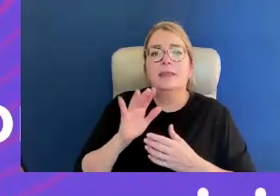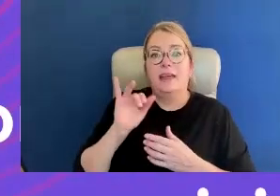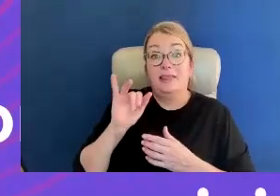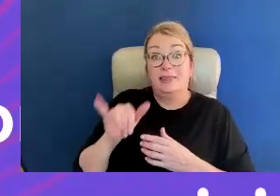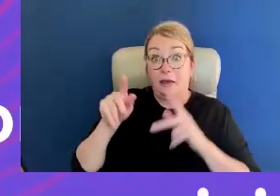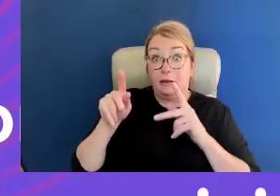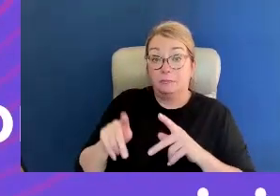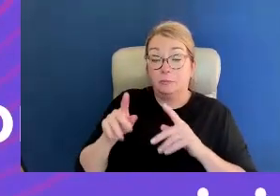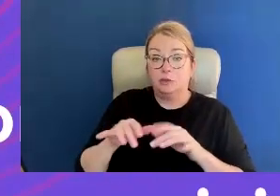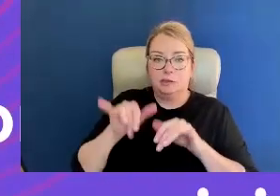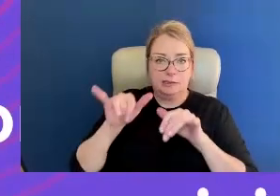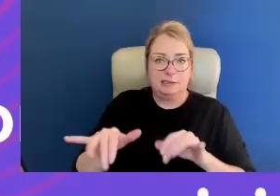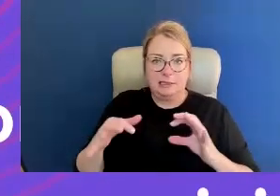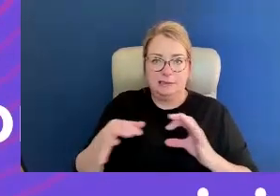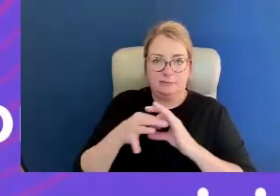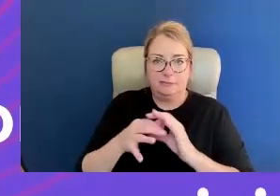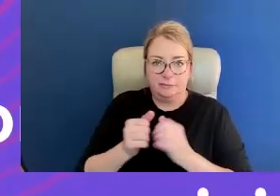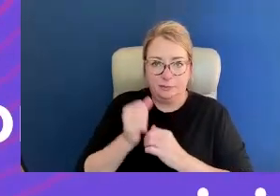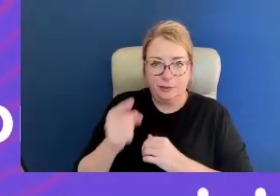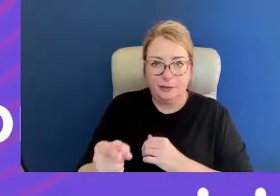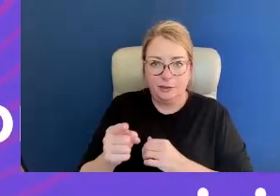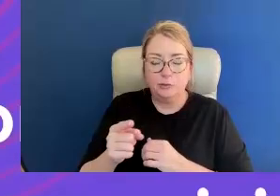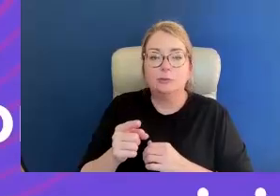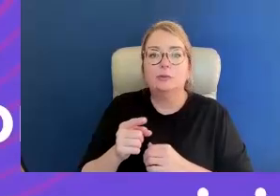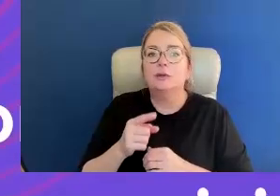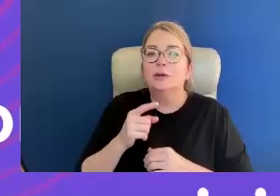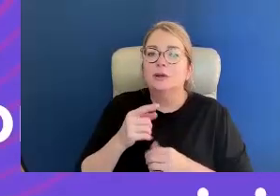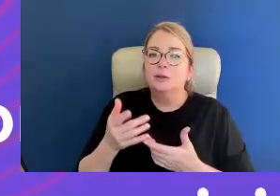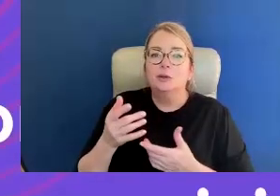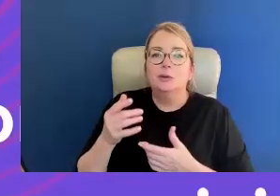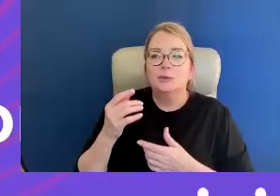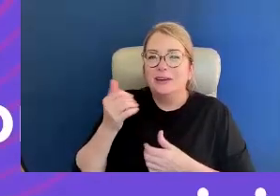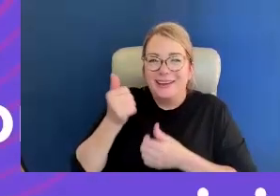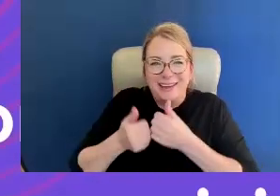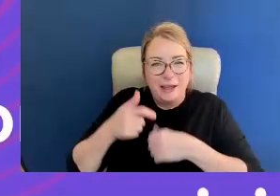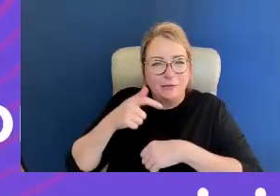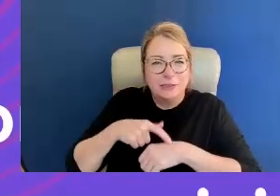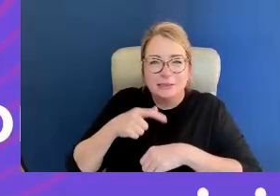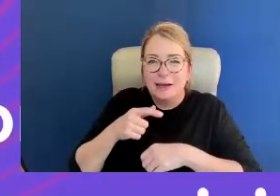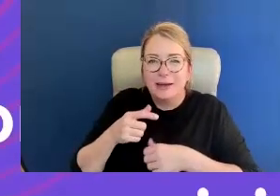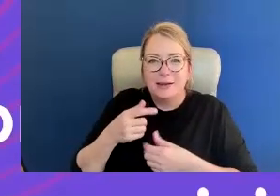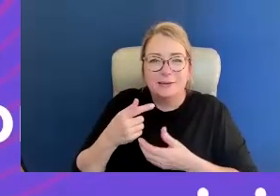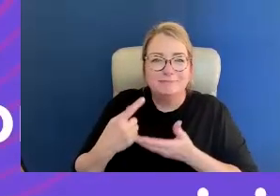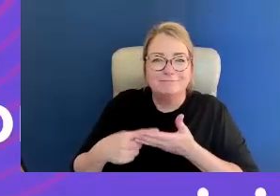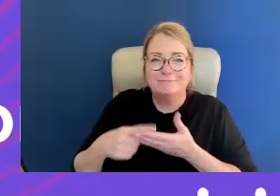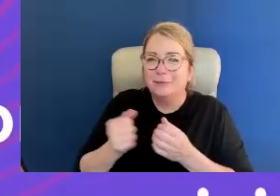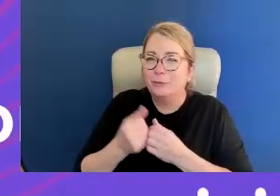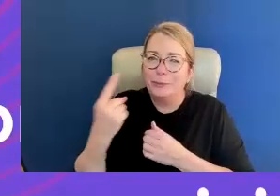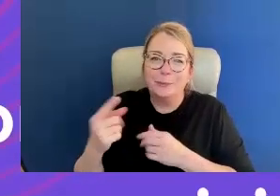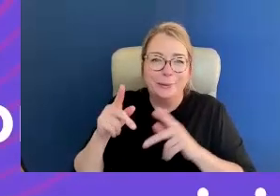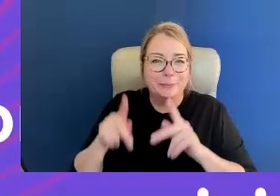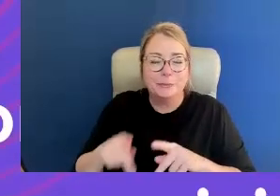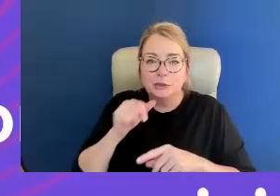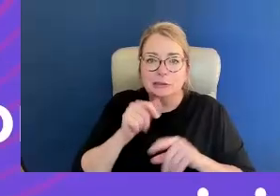end of that issue or that matter. So you get to talk to one person, you don't get pushed around to different people who you need to recap